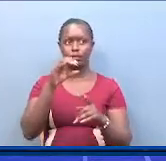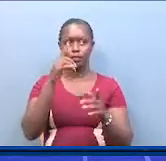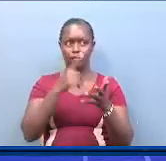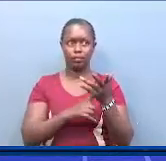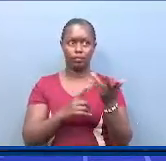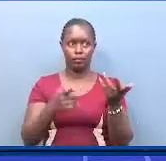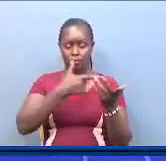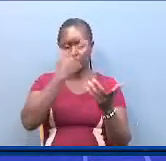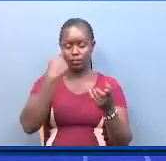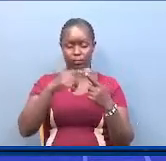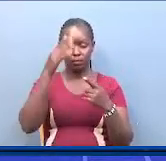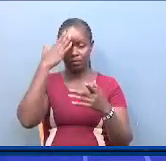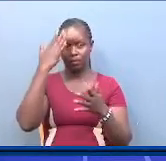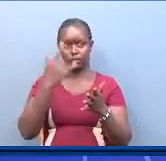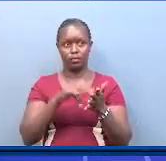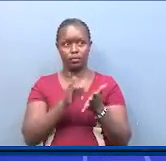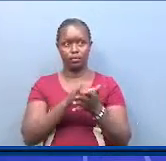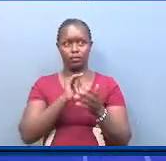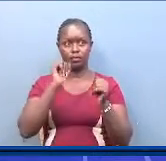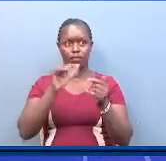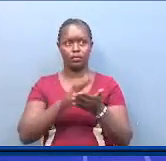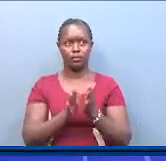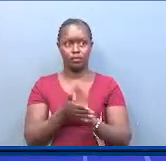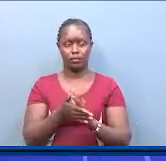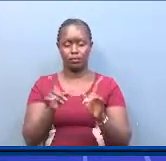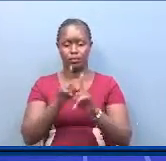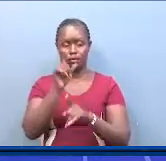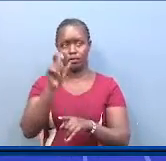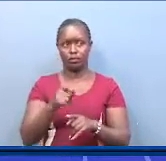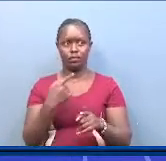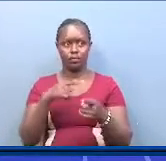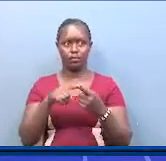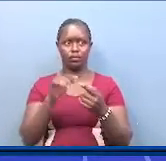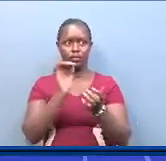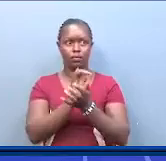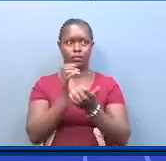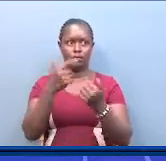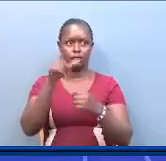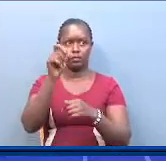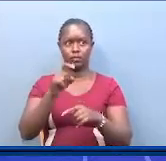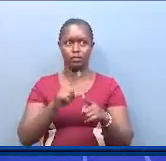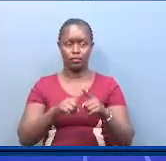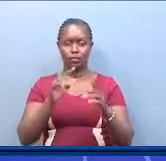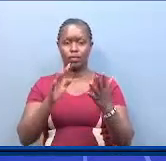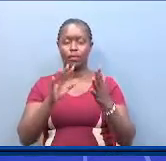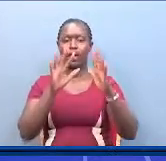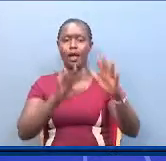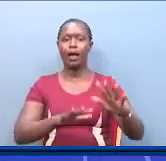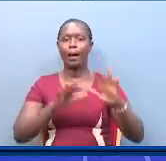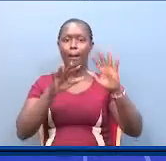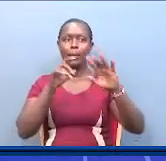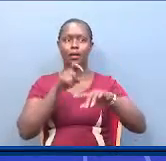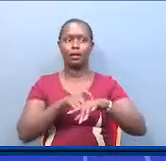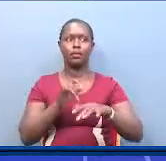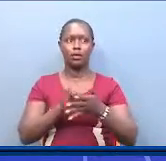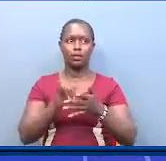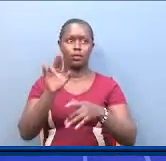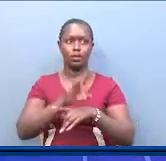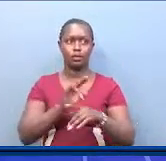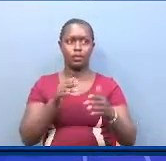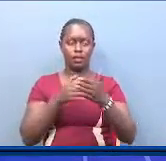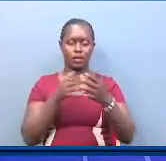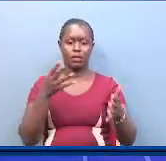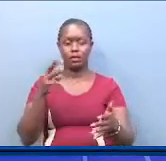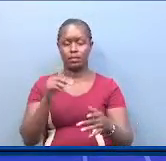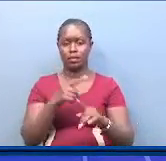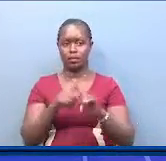whatever, because I mean, I can be able to be that kind of a person. Uh-huh. I will not prosecute anybody during a campaign period because that will be used as a card against